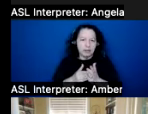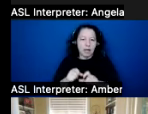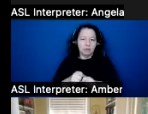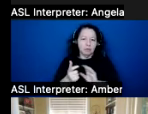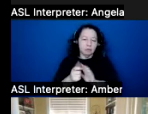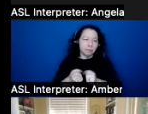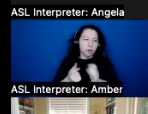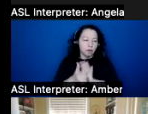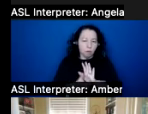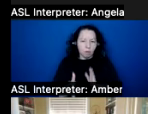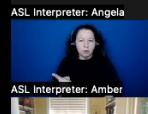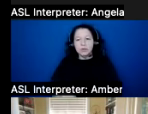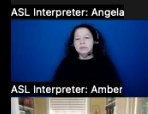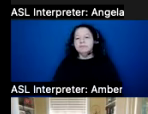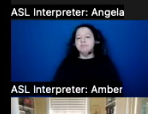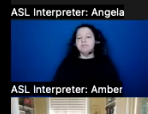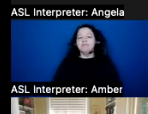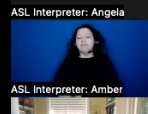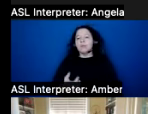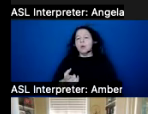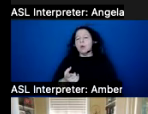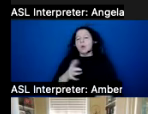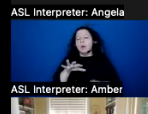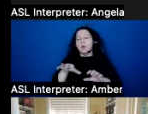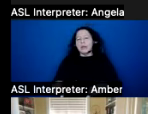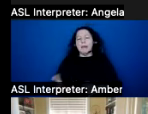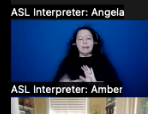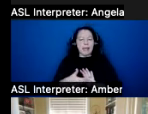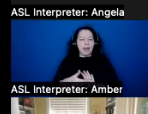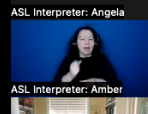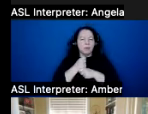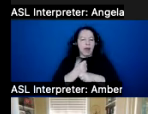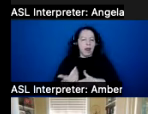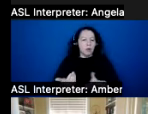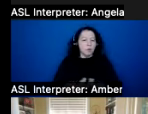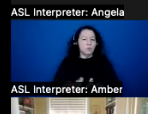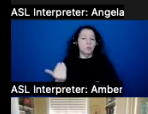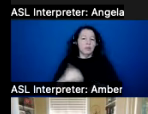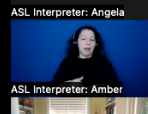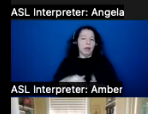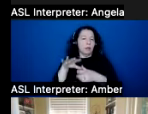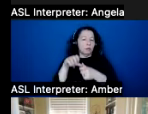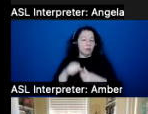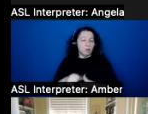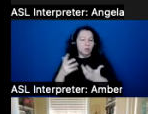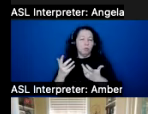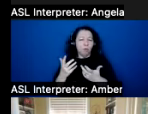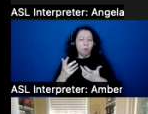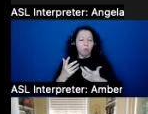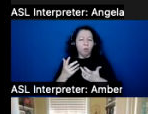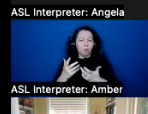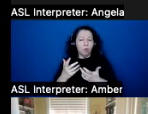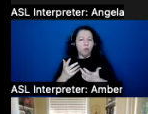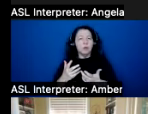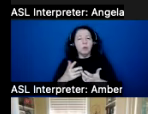regenerating traditional customs of community response, and then maximizing existing resources. All